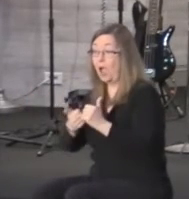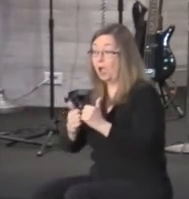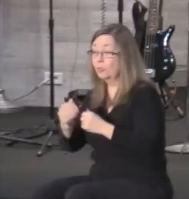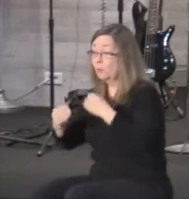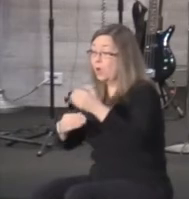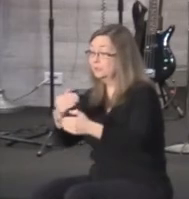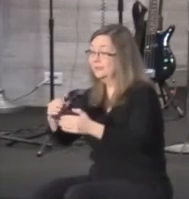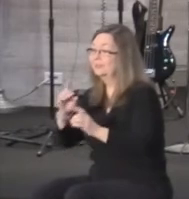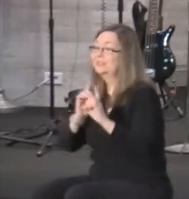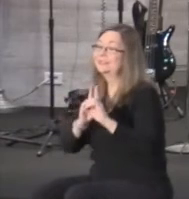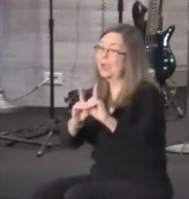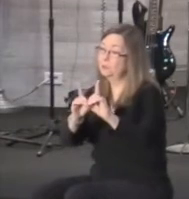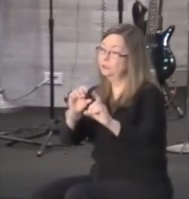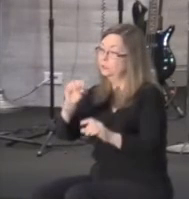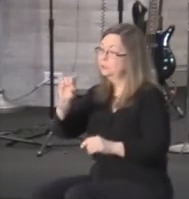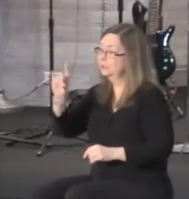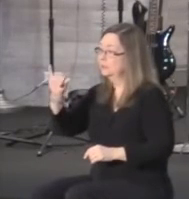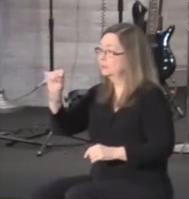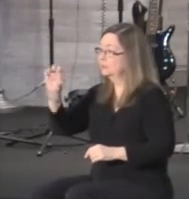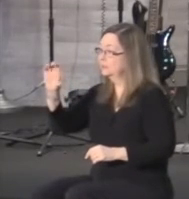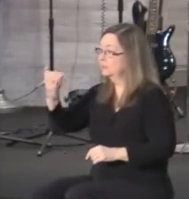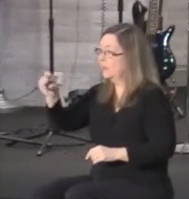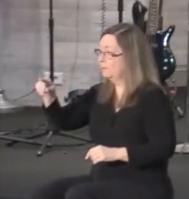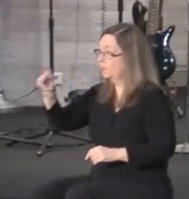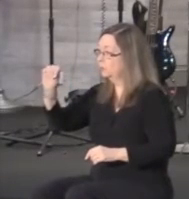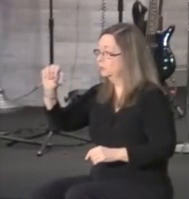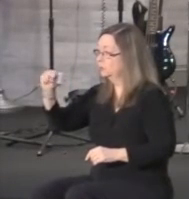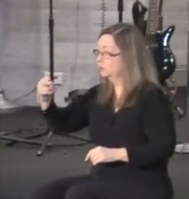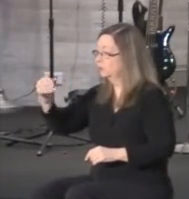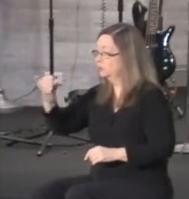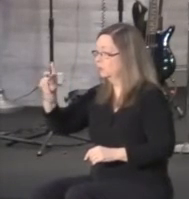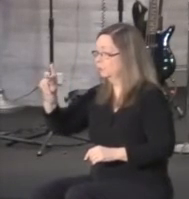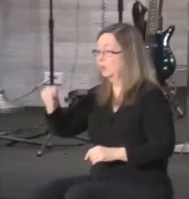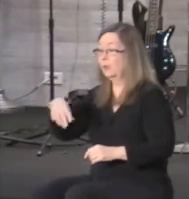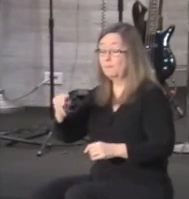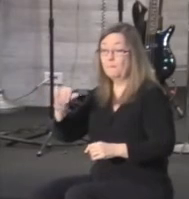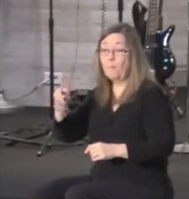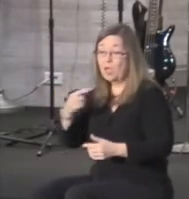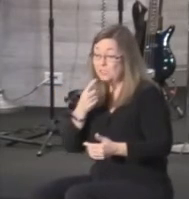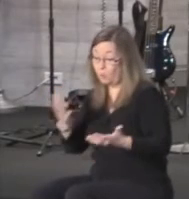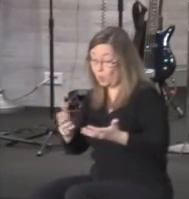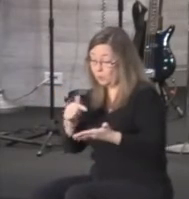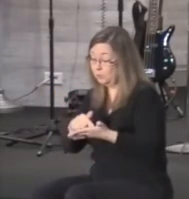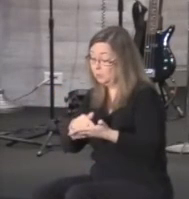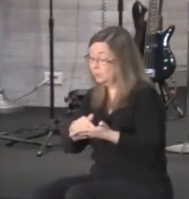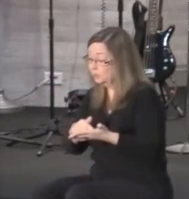process of discipleship. So let's take a look and see what Paul has to say here. He gives us some good ideas to